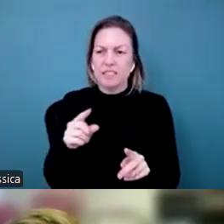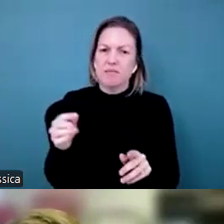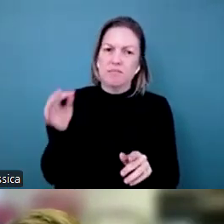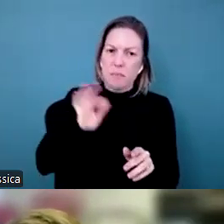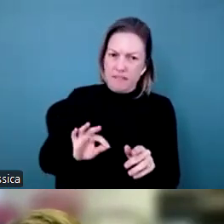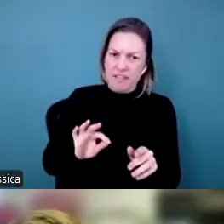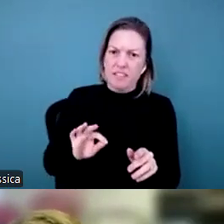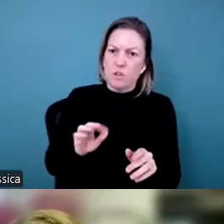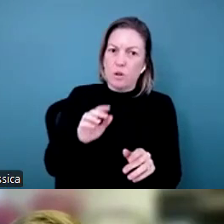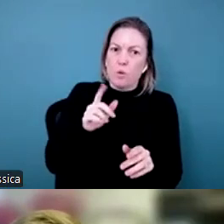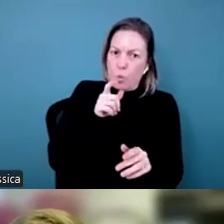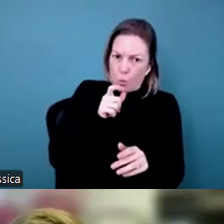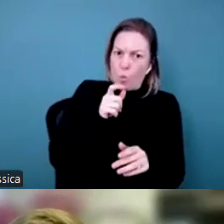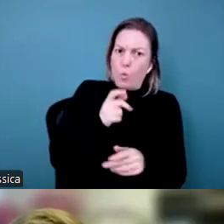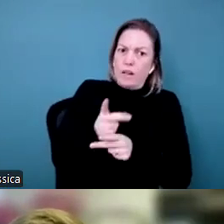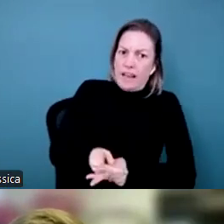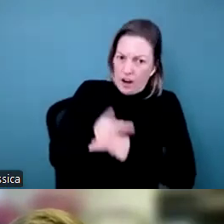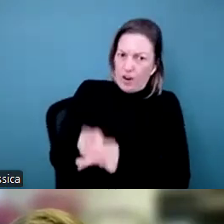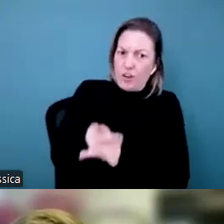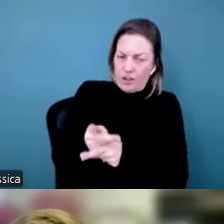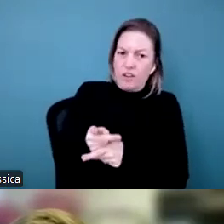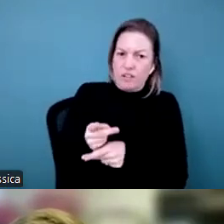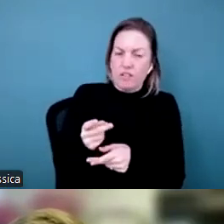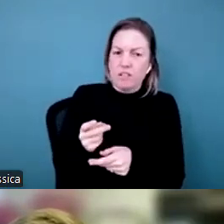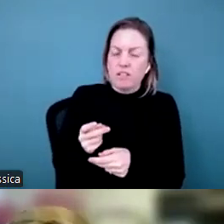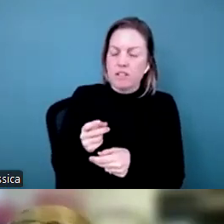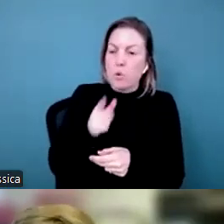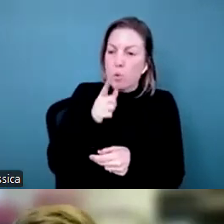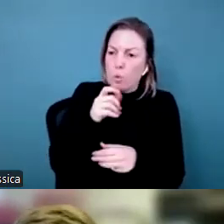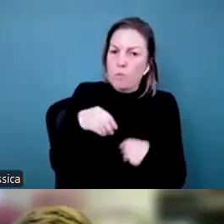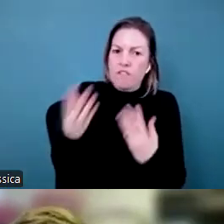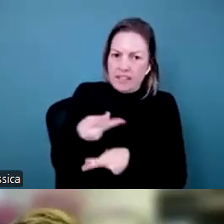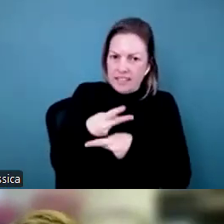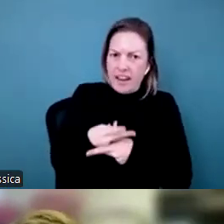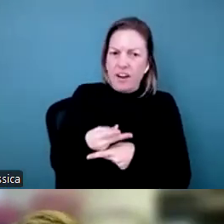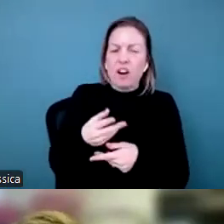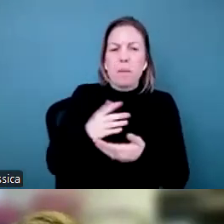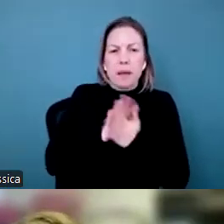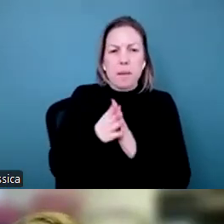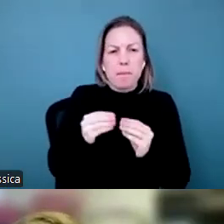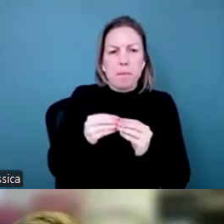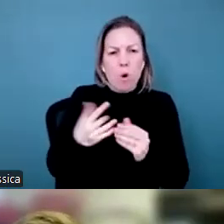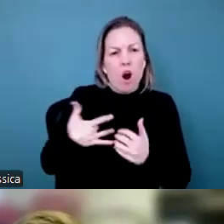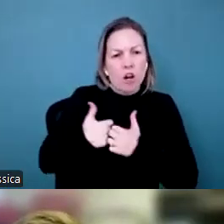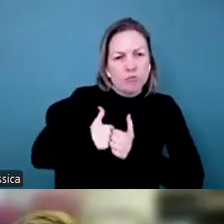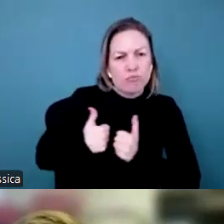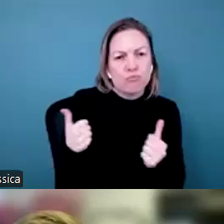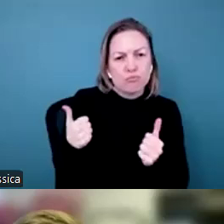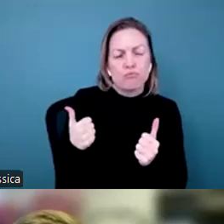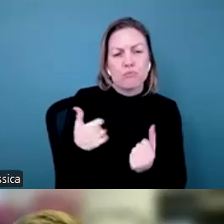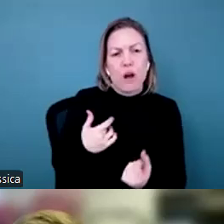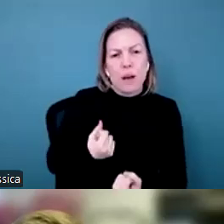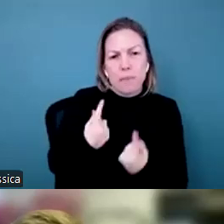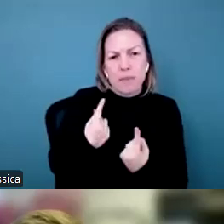It opens up a door to a world of empathy. When you're dealing with someone with dementia and they can't